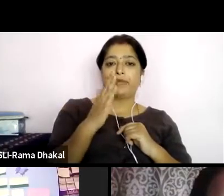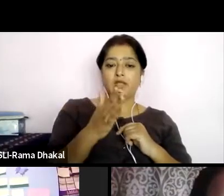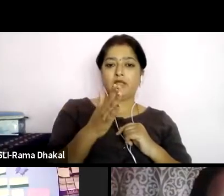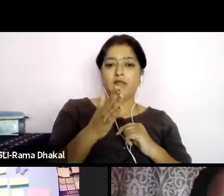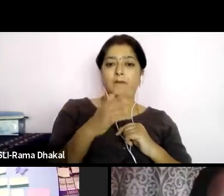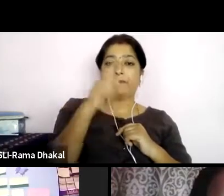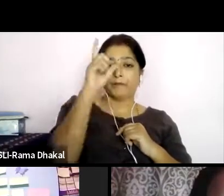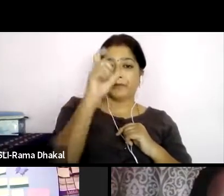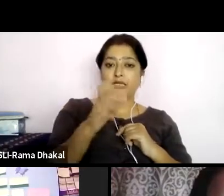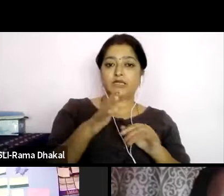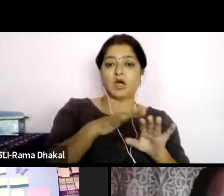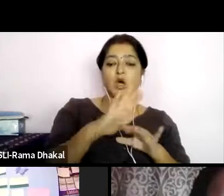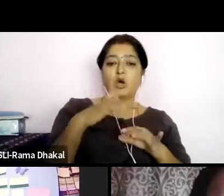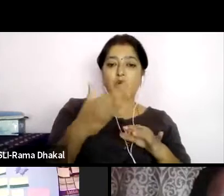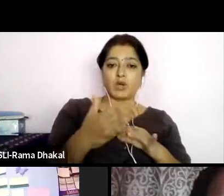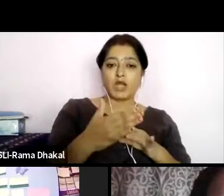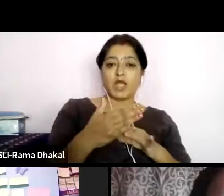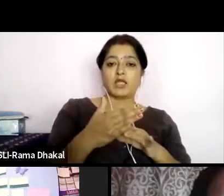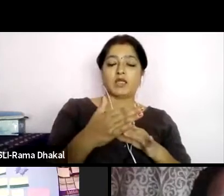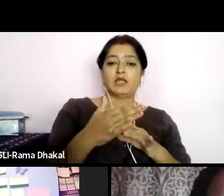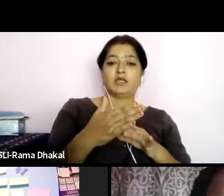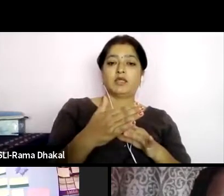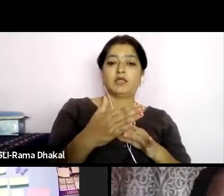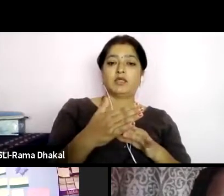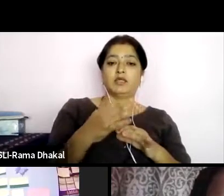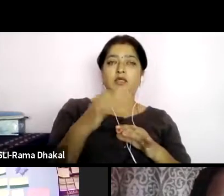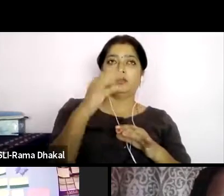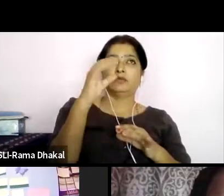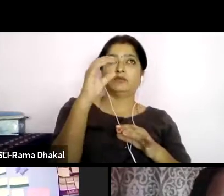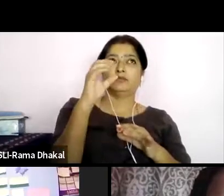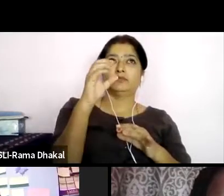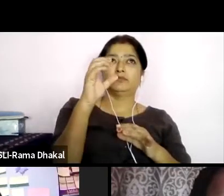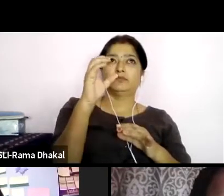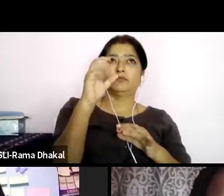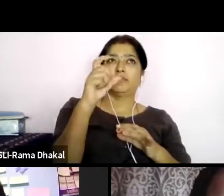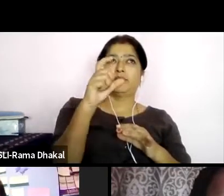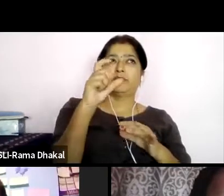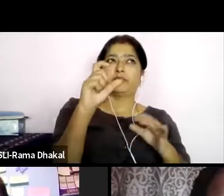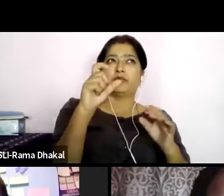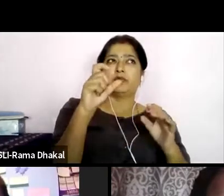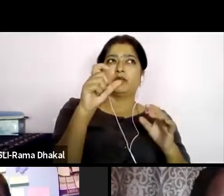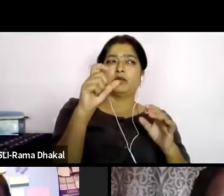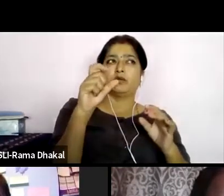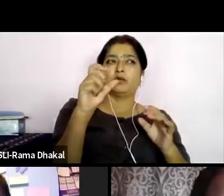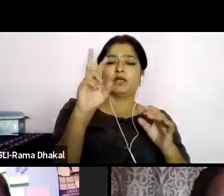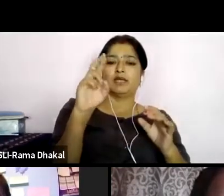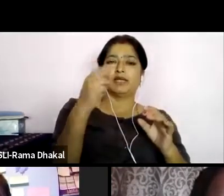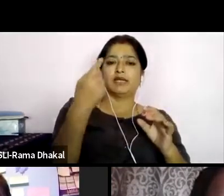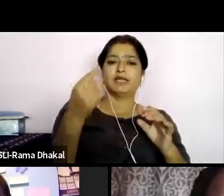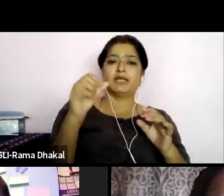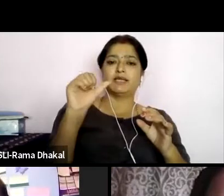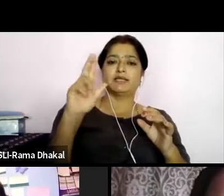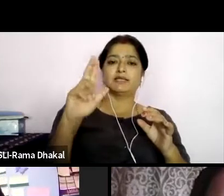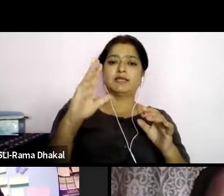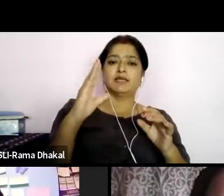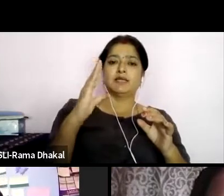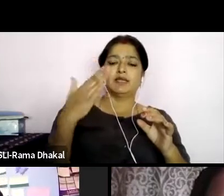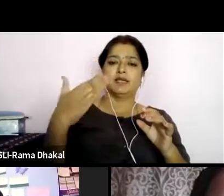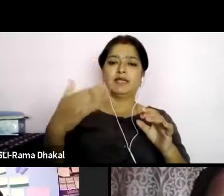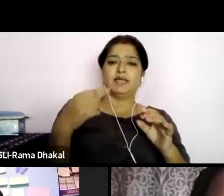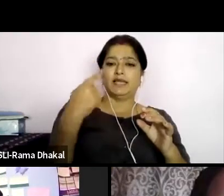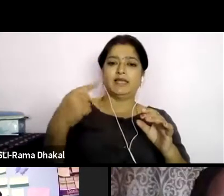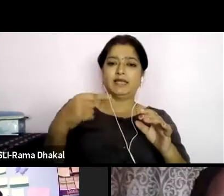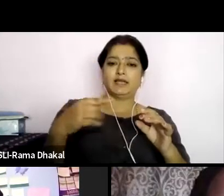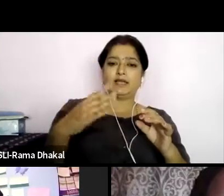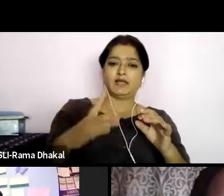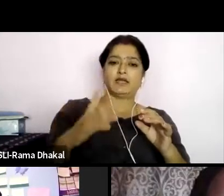resilient without full dependency on the government, that should be a step that should be taken. And then also,